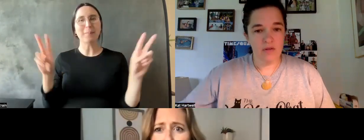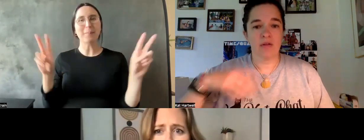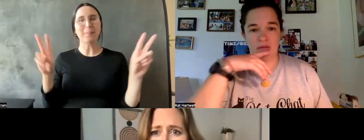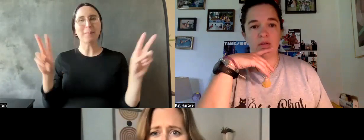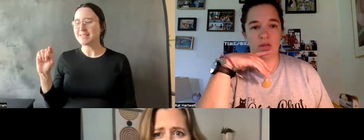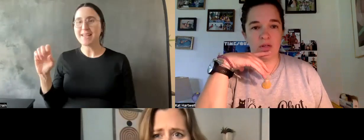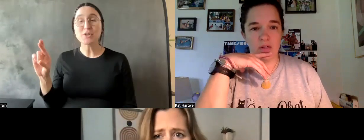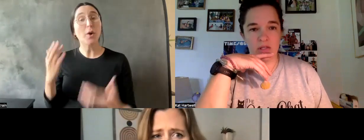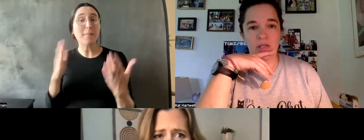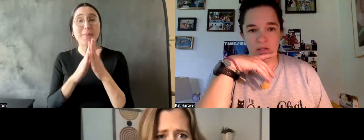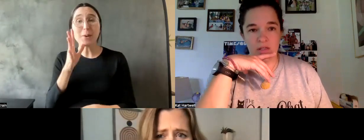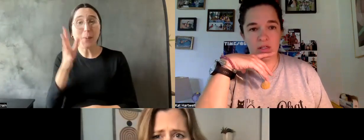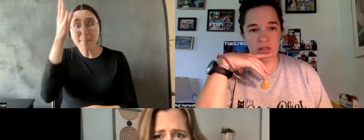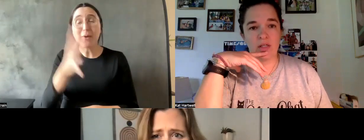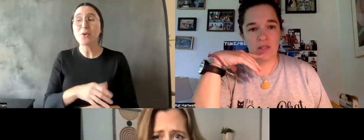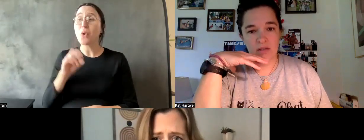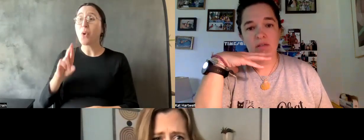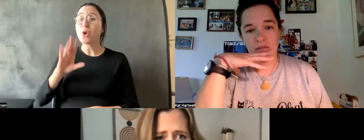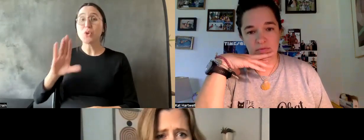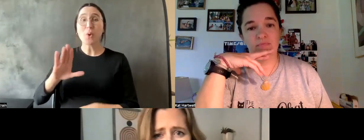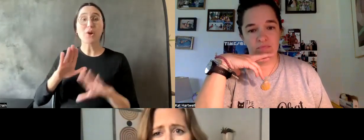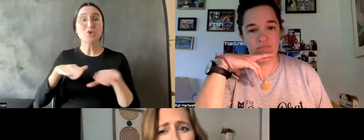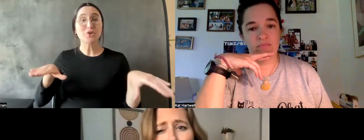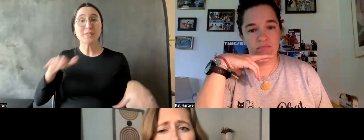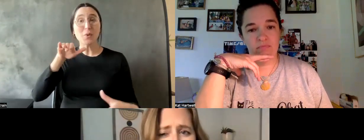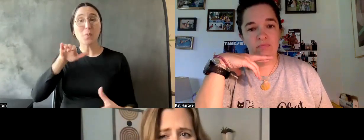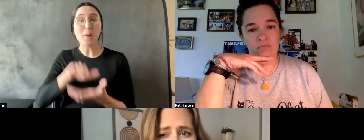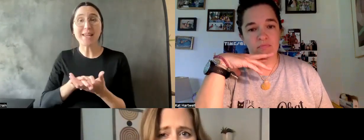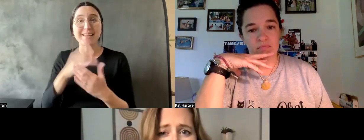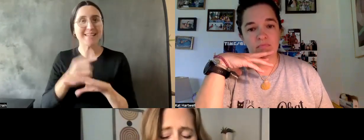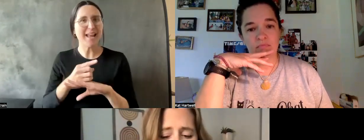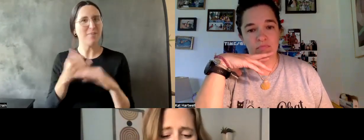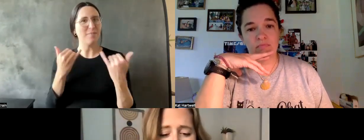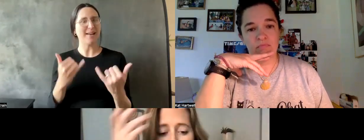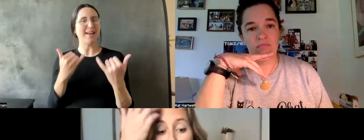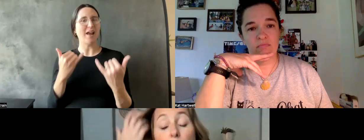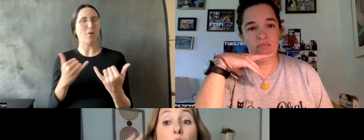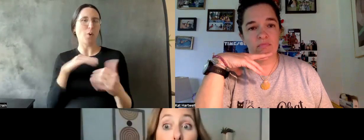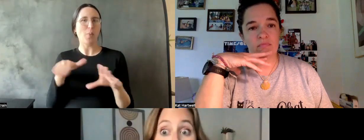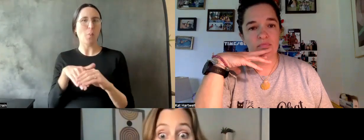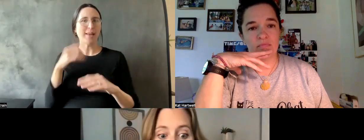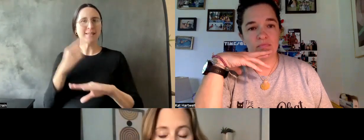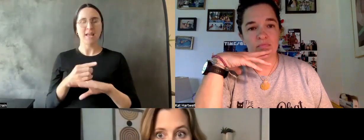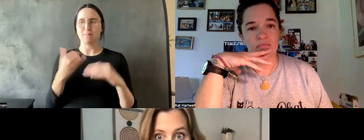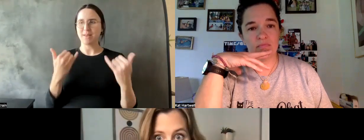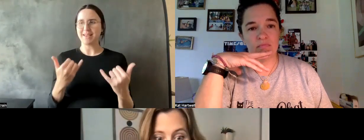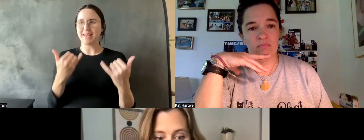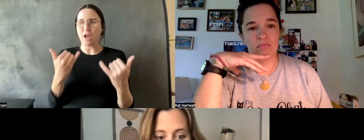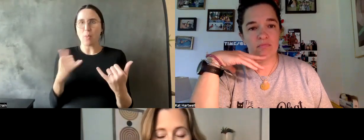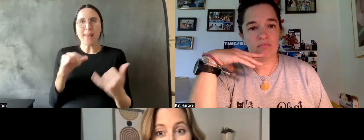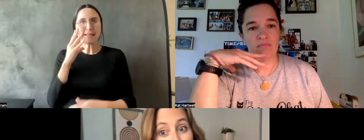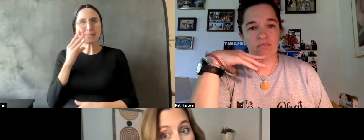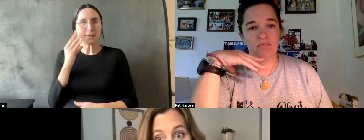or walking your child down the aisle to get married. I mean, we're not going to experience those things. And so to also have